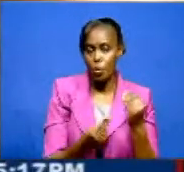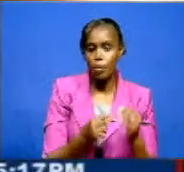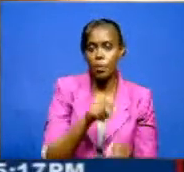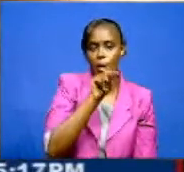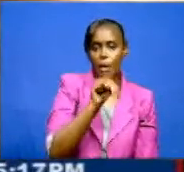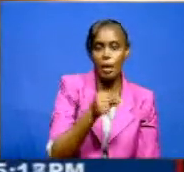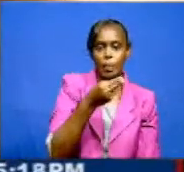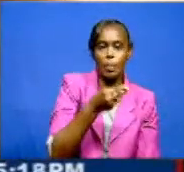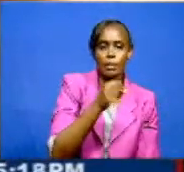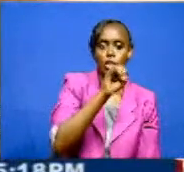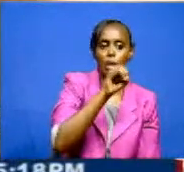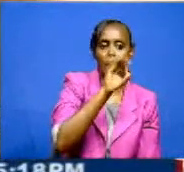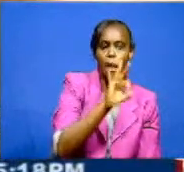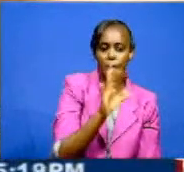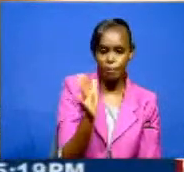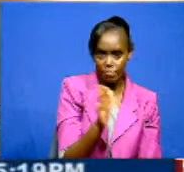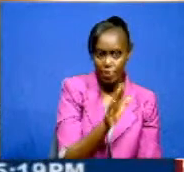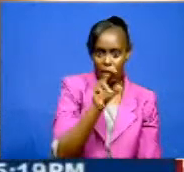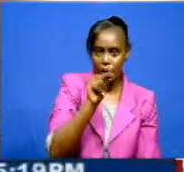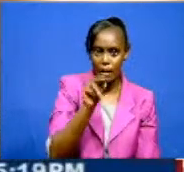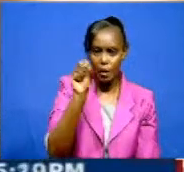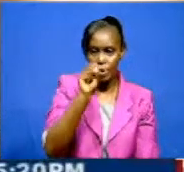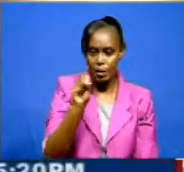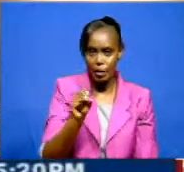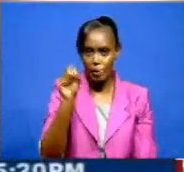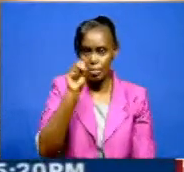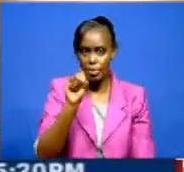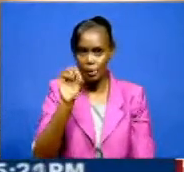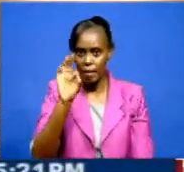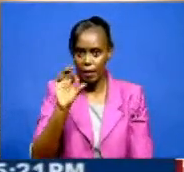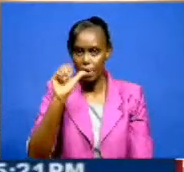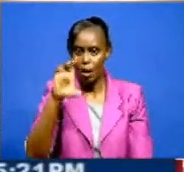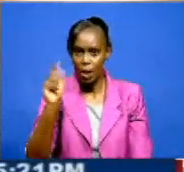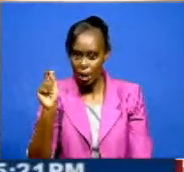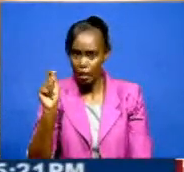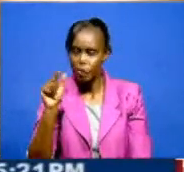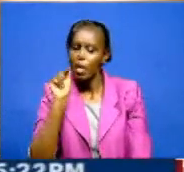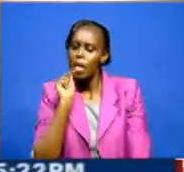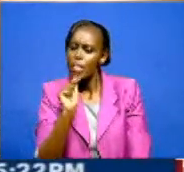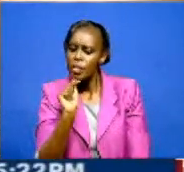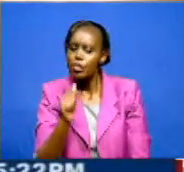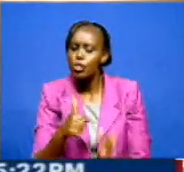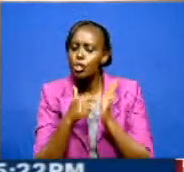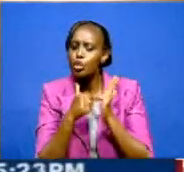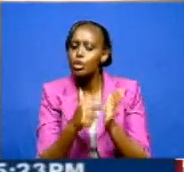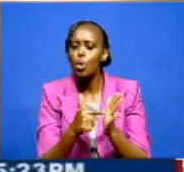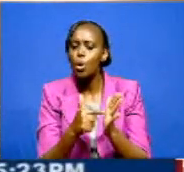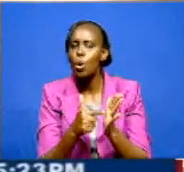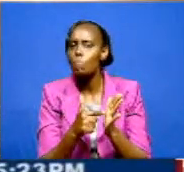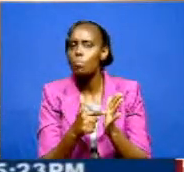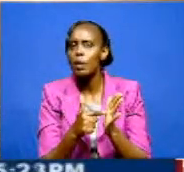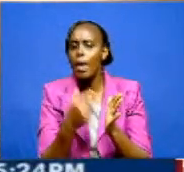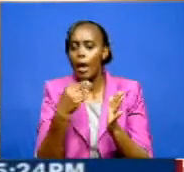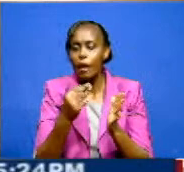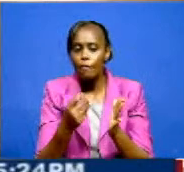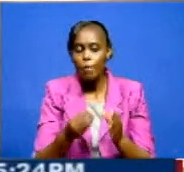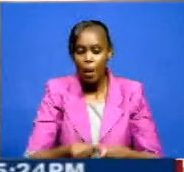NHIF, NSSF Act treat non-remittance as criminal action.